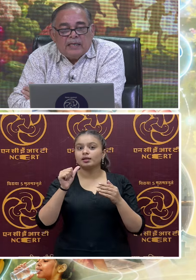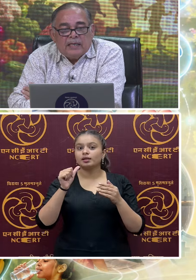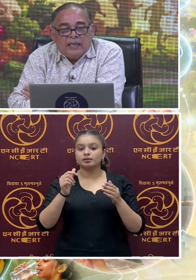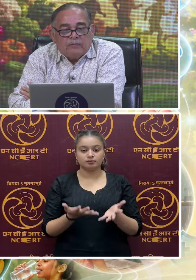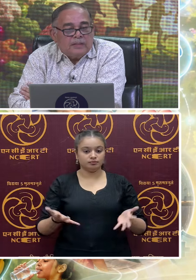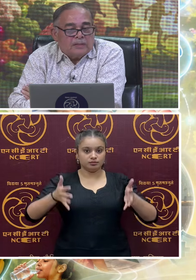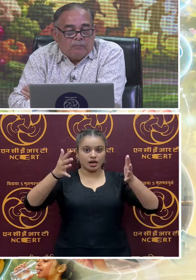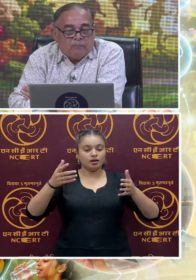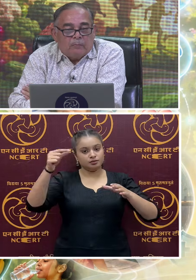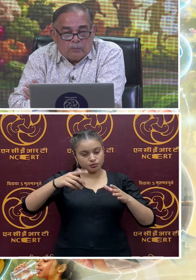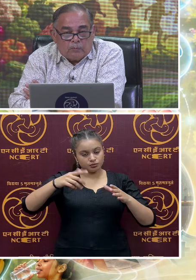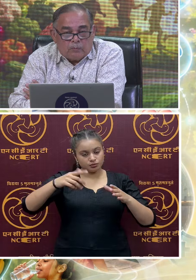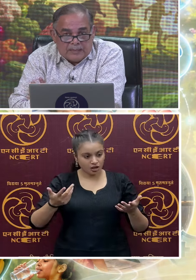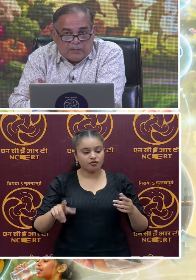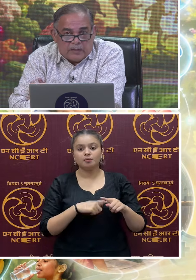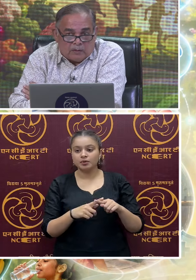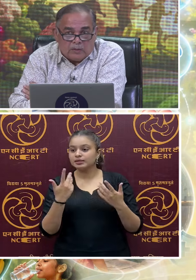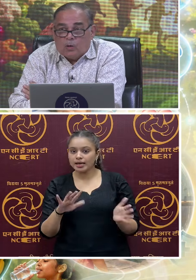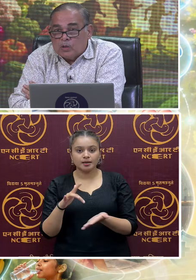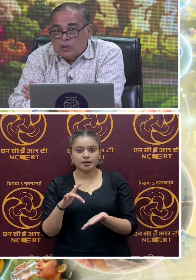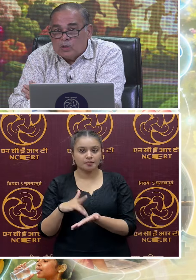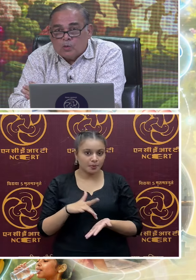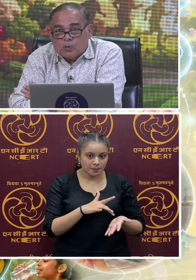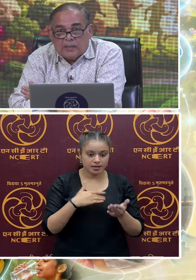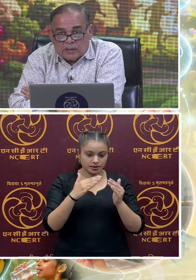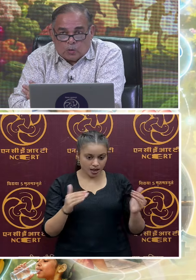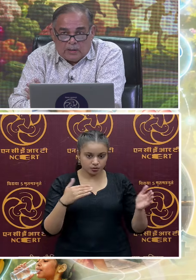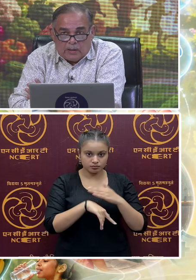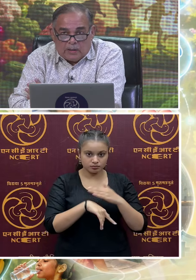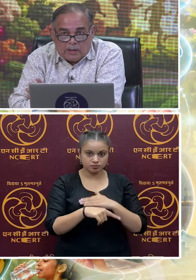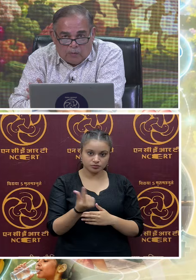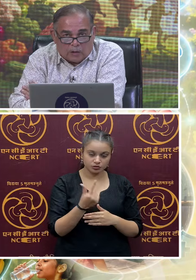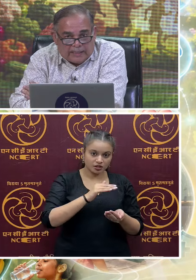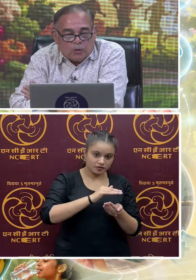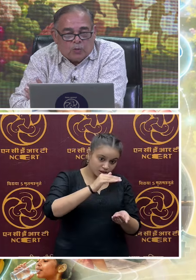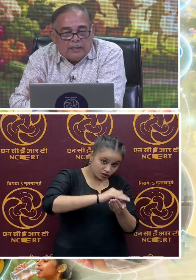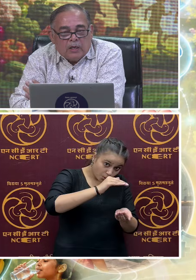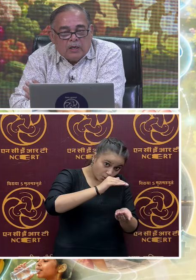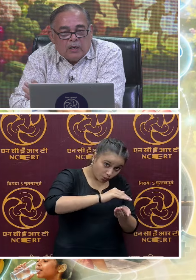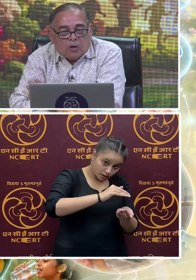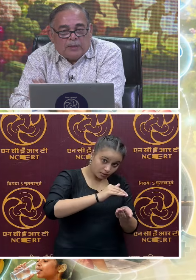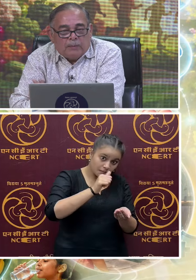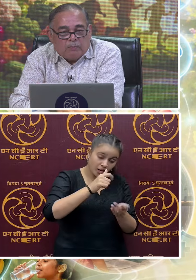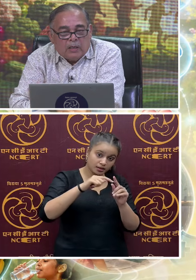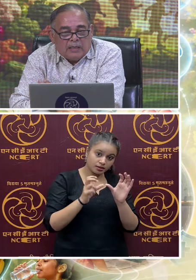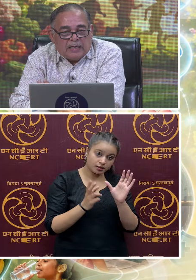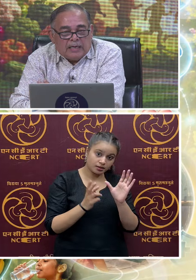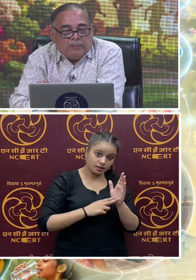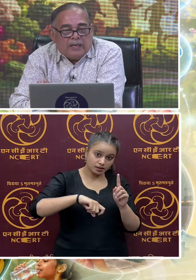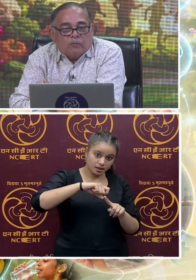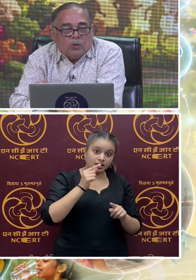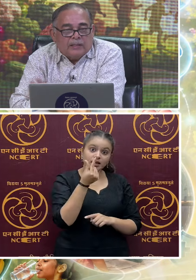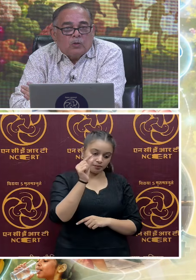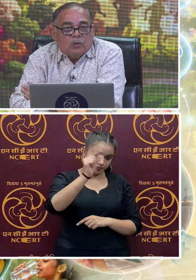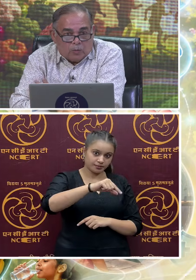and if there is some place where the house is using a stored water tank, you can drop a